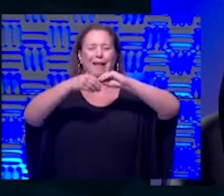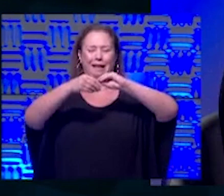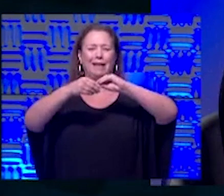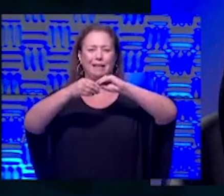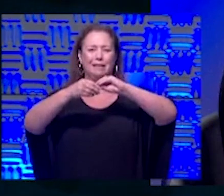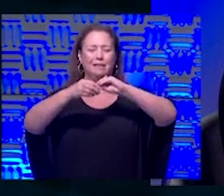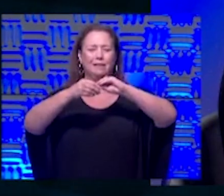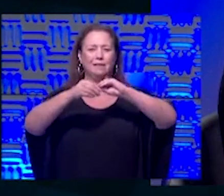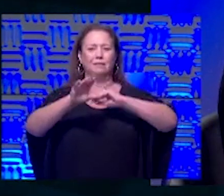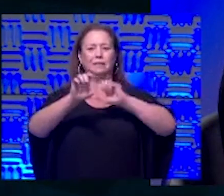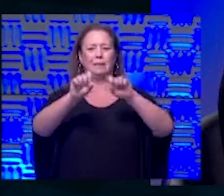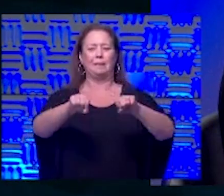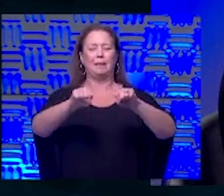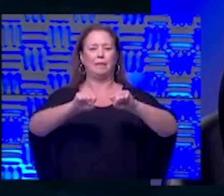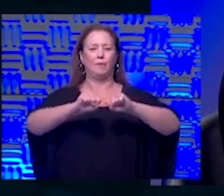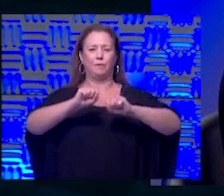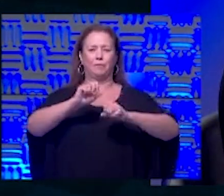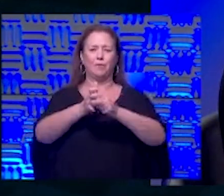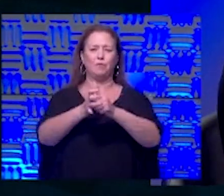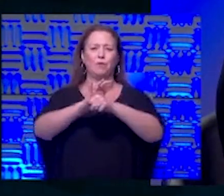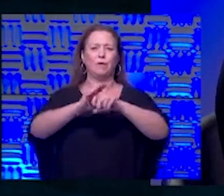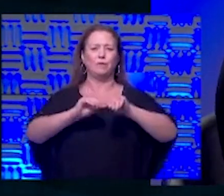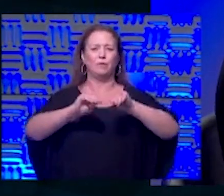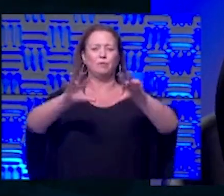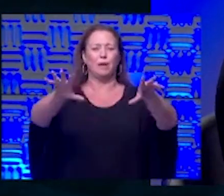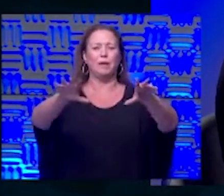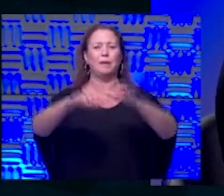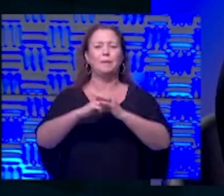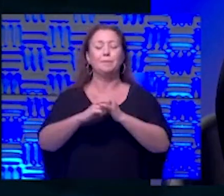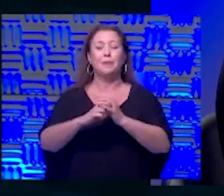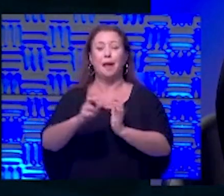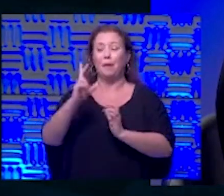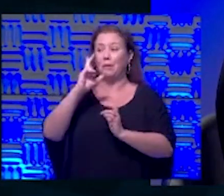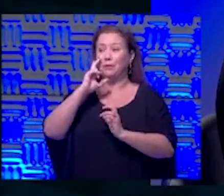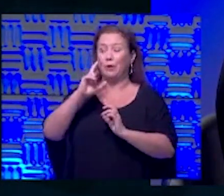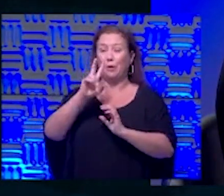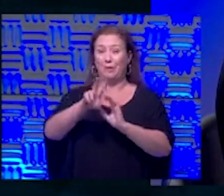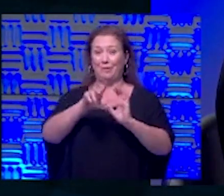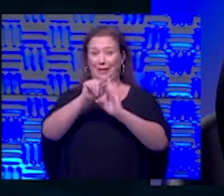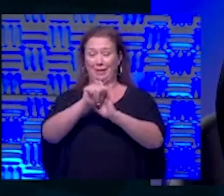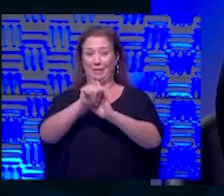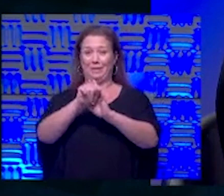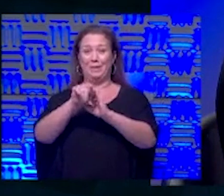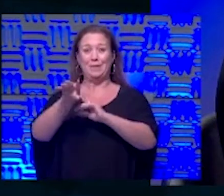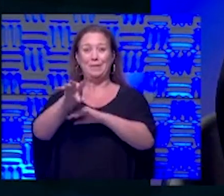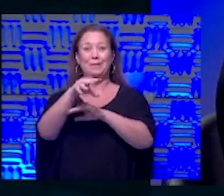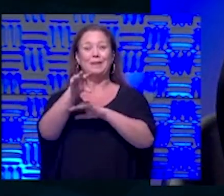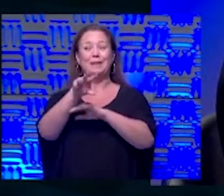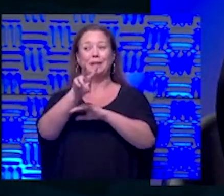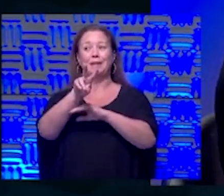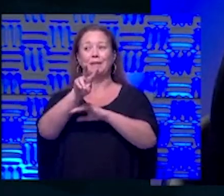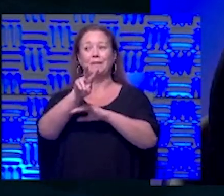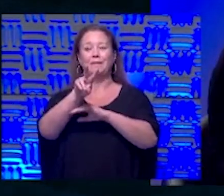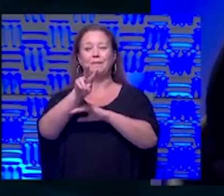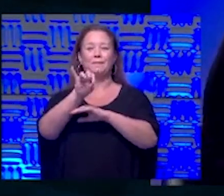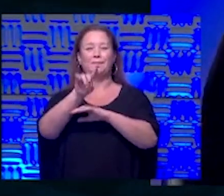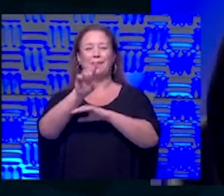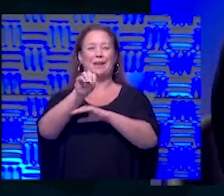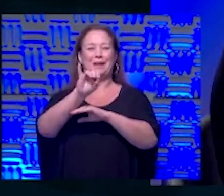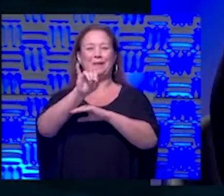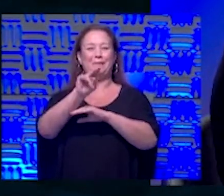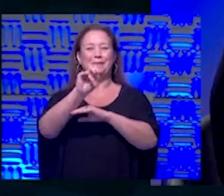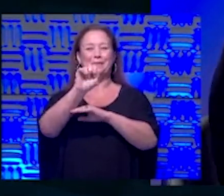the ability for the virus to spread. Okay, I want to show a video, because while you were out there, you were kind of our video